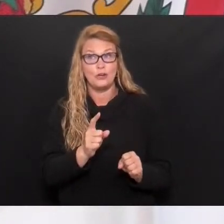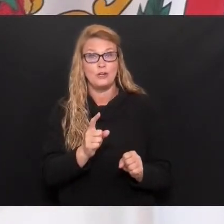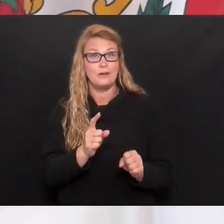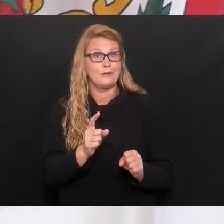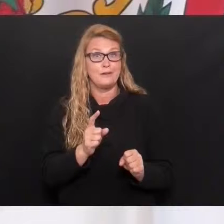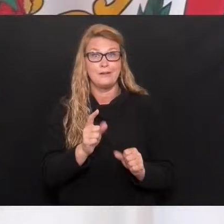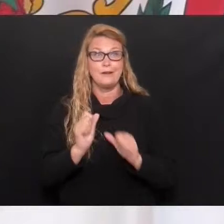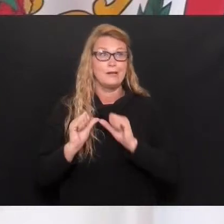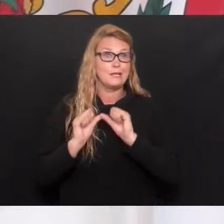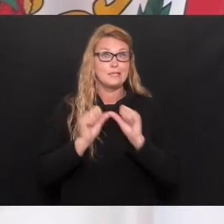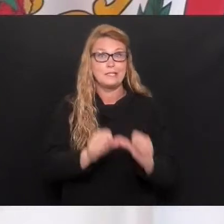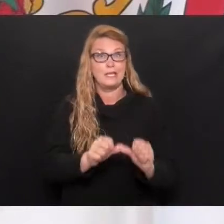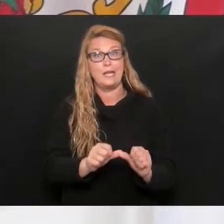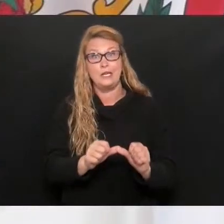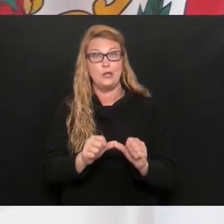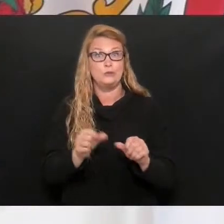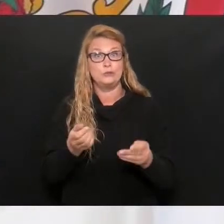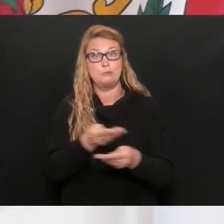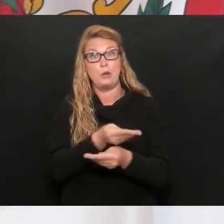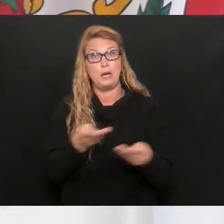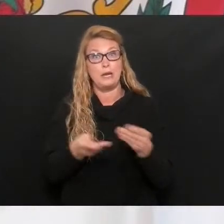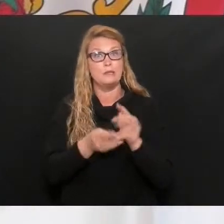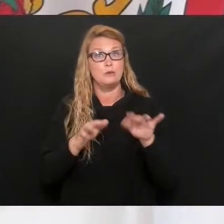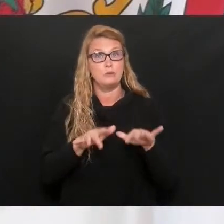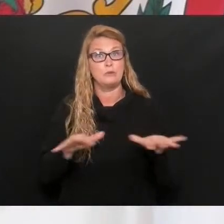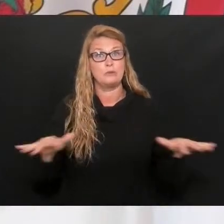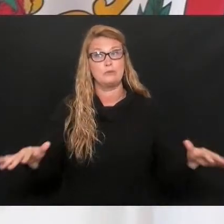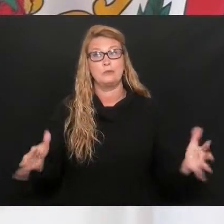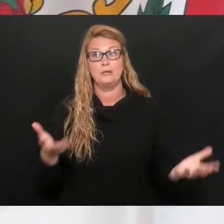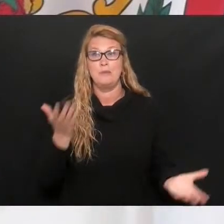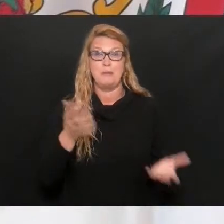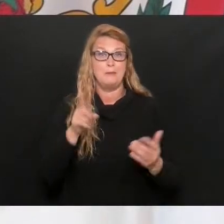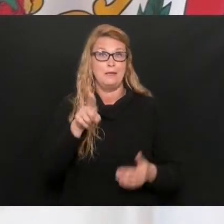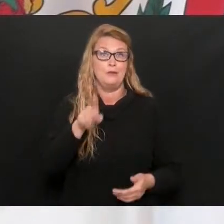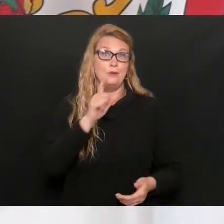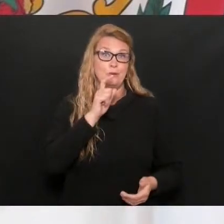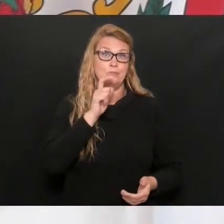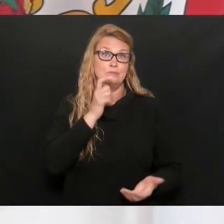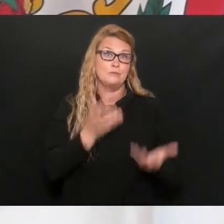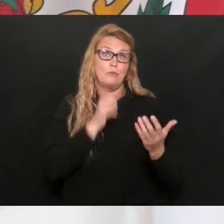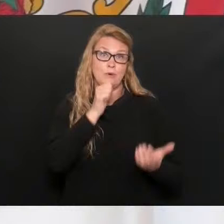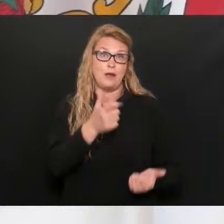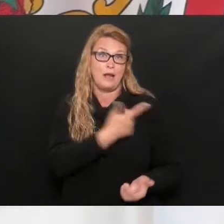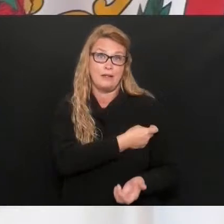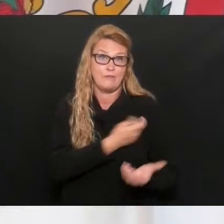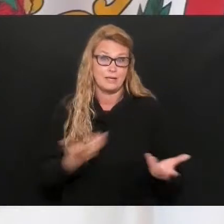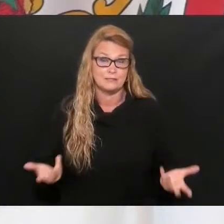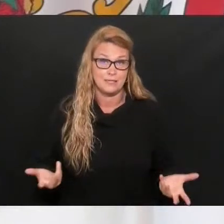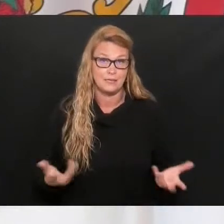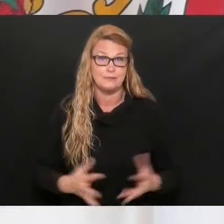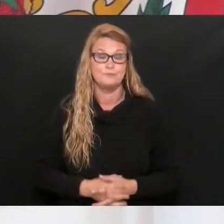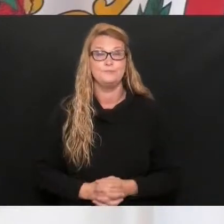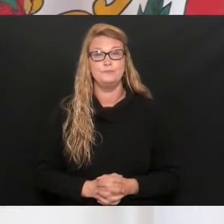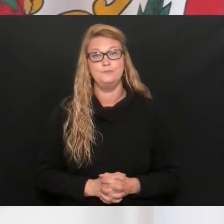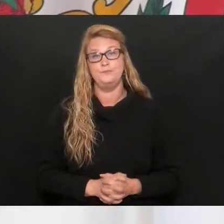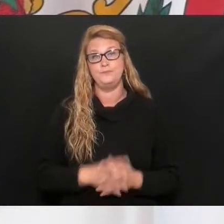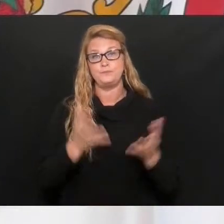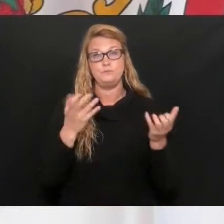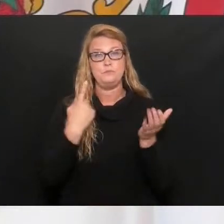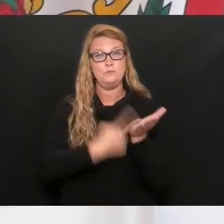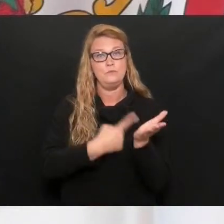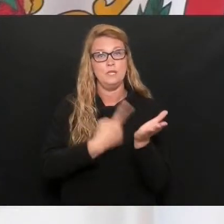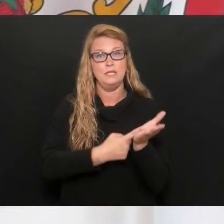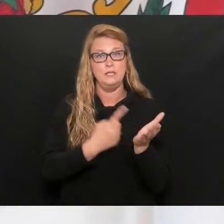chain, probably your option then is to not get vaccinated. I'm going to discuss this with you in just a second,